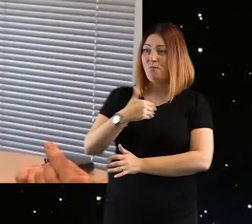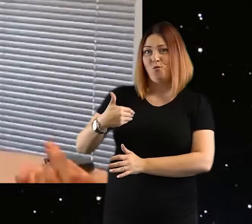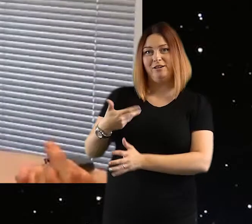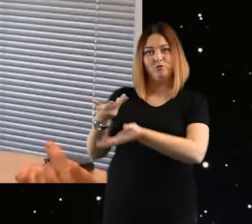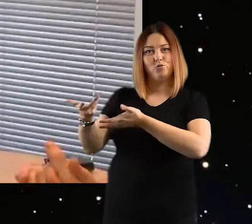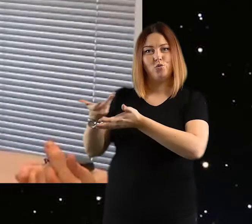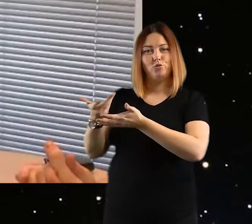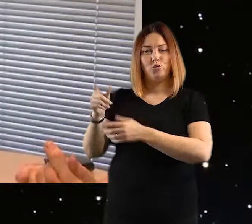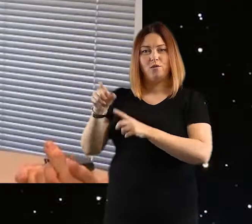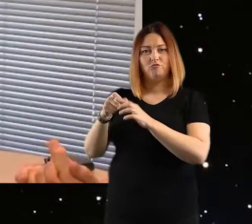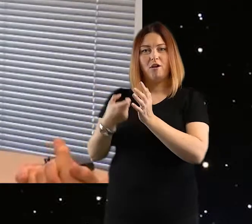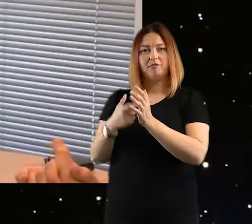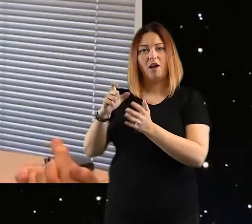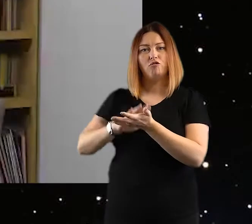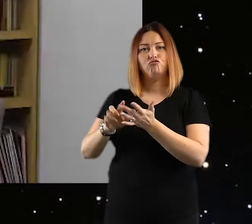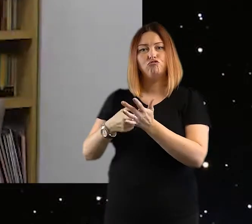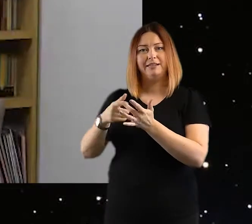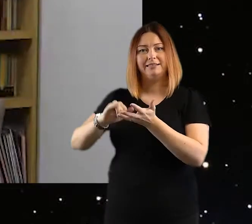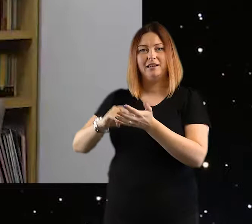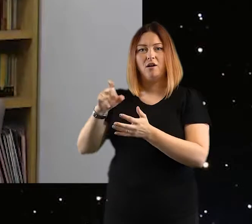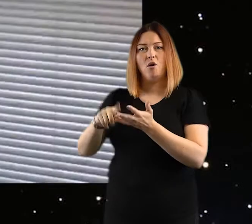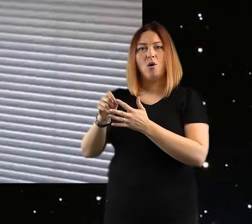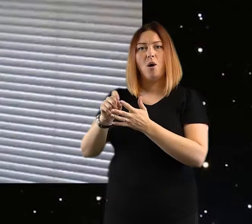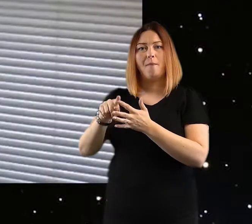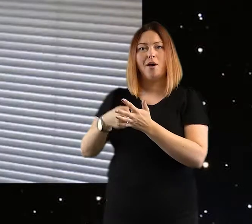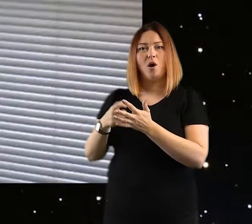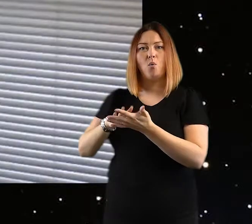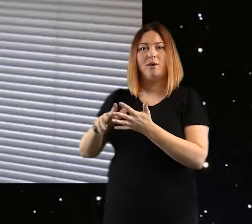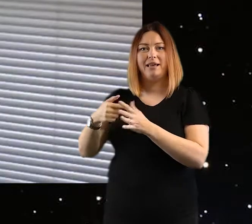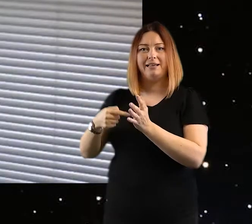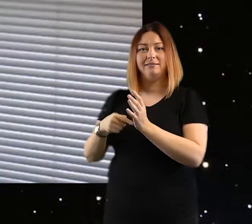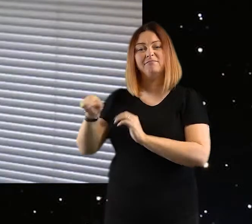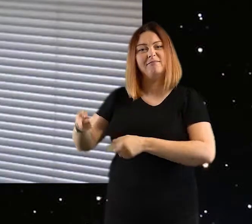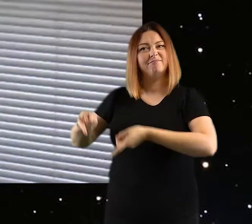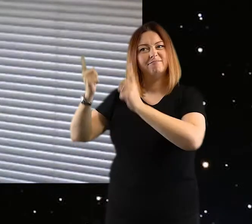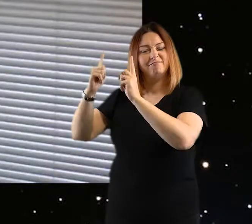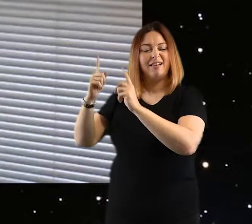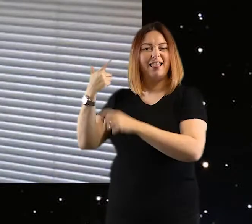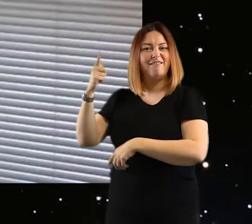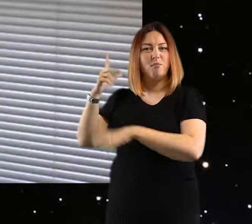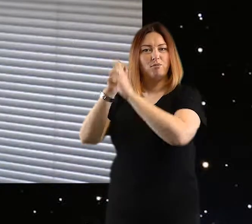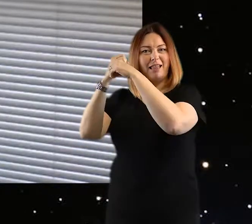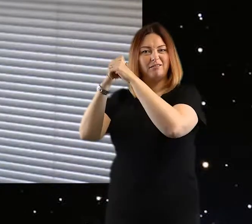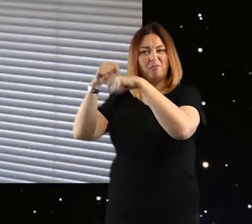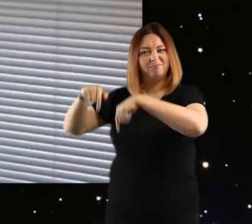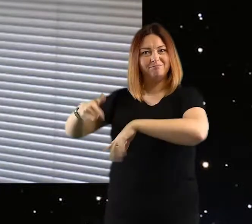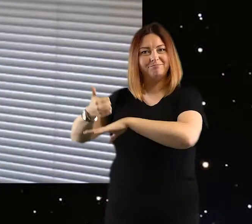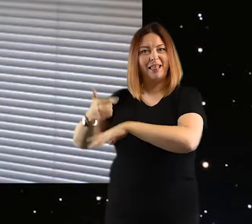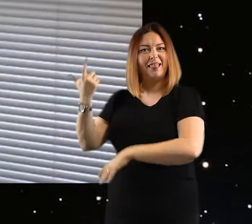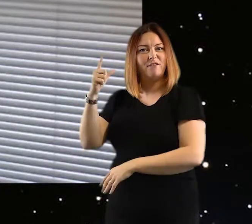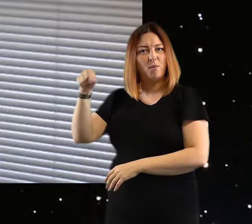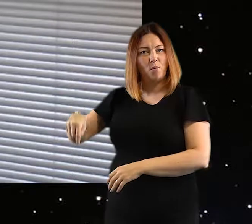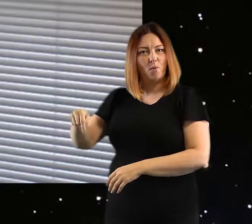Okay, so it's a great pleasure this morning to talk to Dr. Chris Copperwheat. Chris is the astronomer in charge of the Liverpool Telescope here in